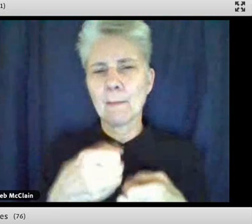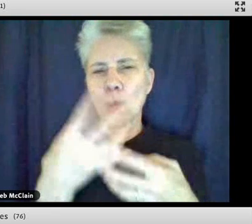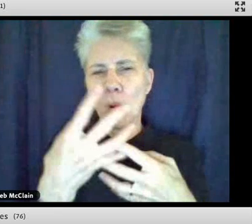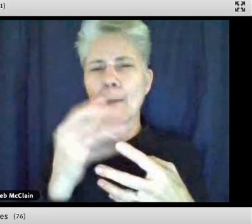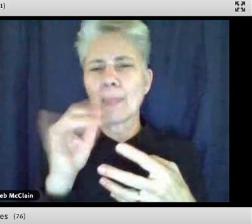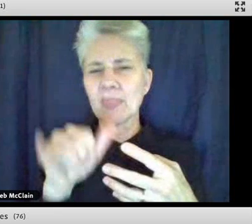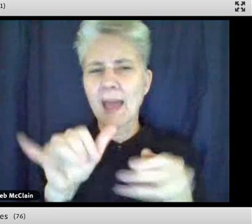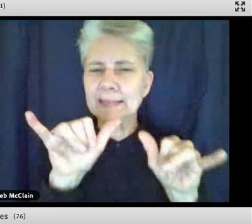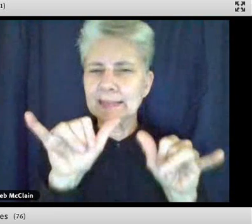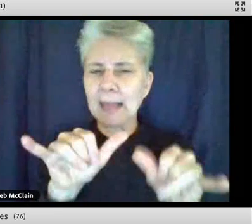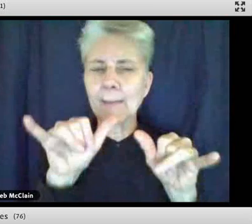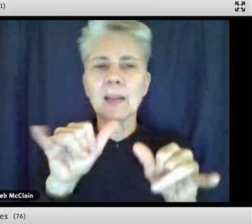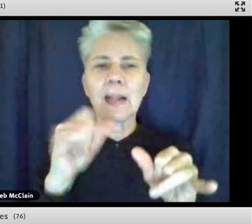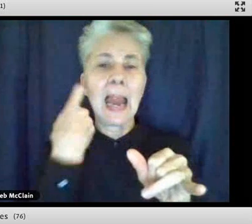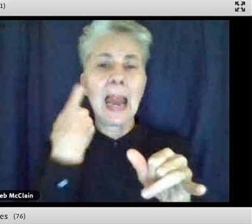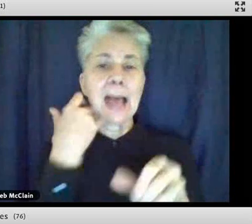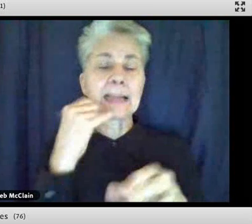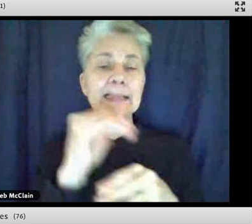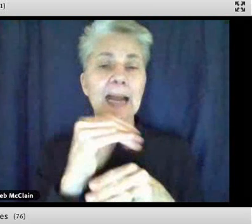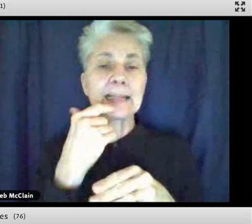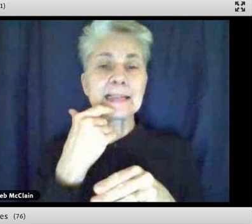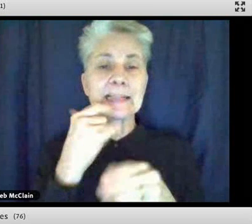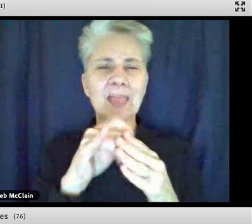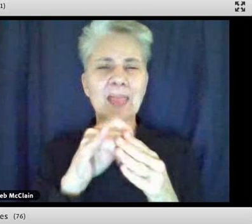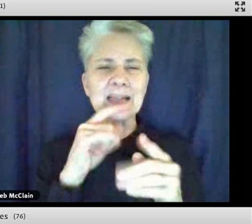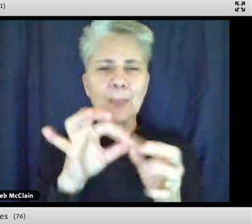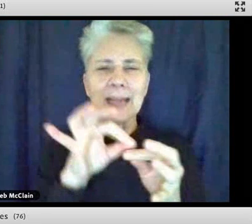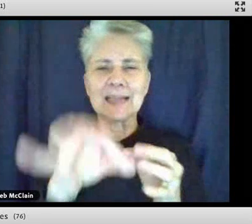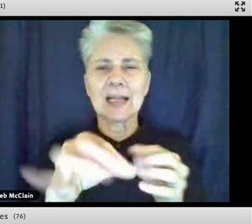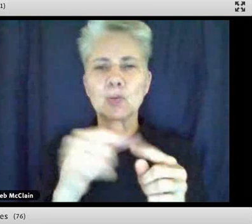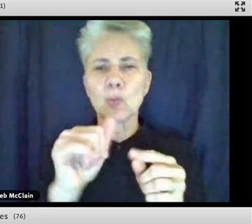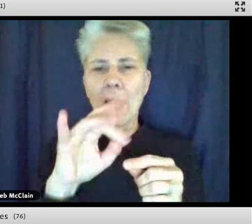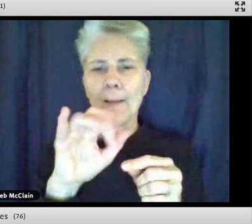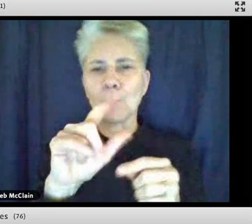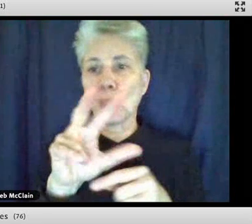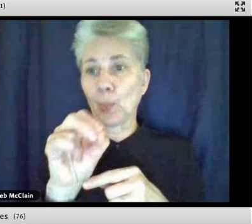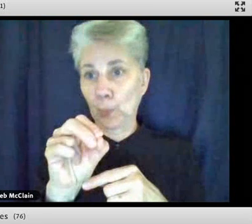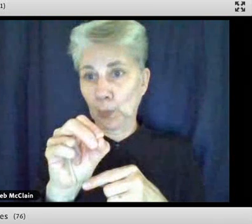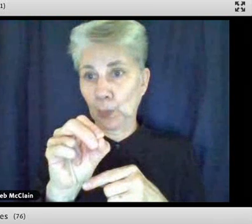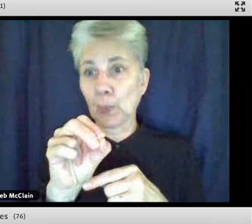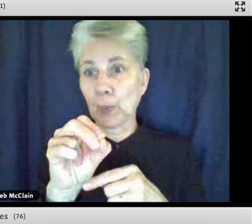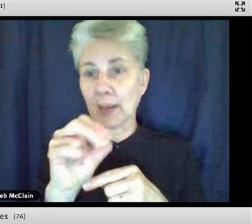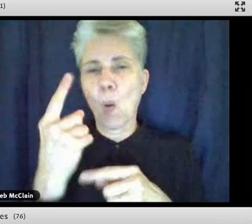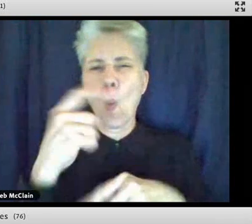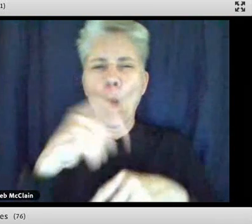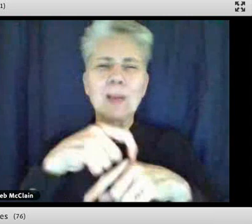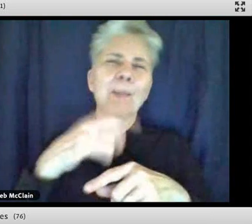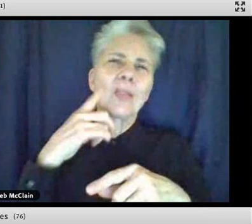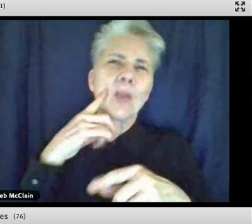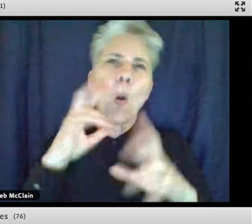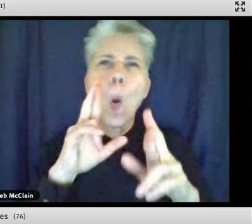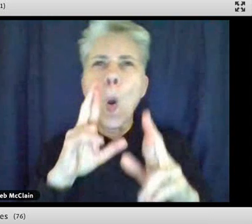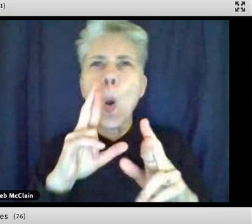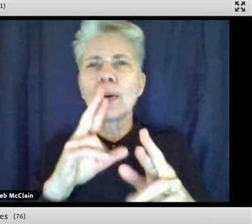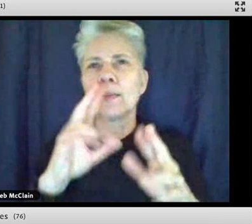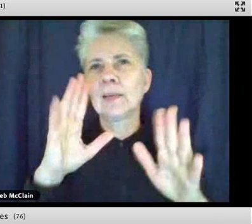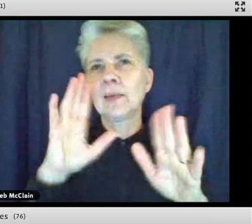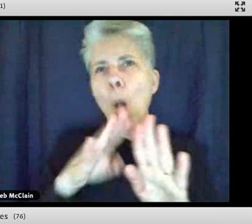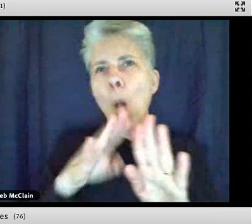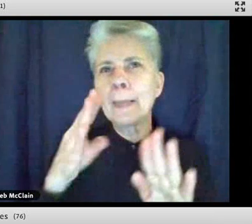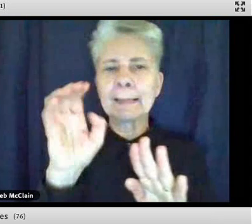slides, and he just came out last night and said that it's been extended to the 30th of April. At one point, he was talking about opening things back up